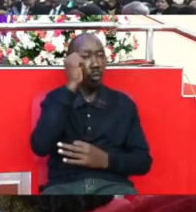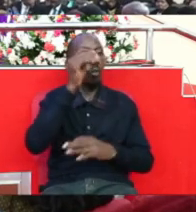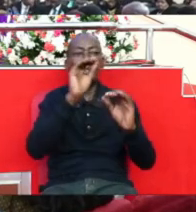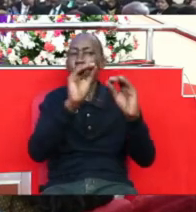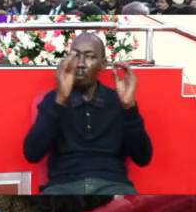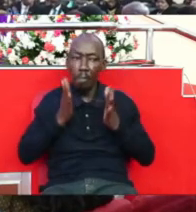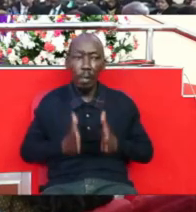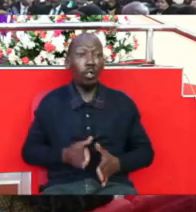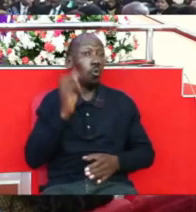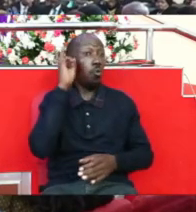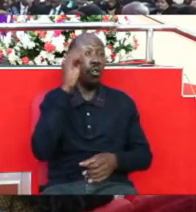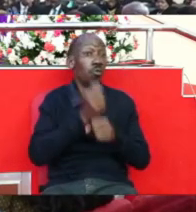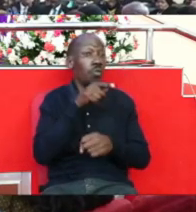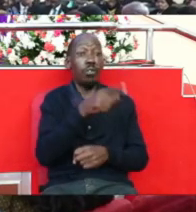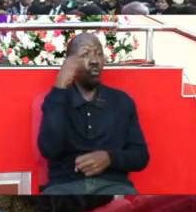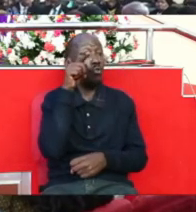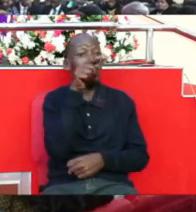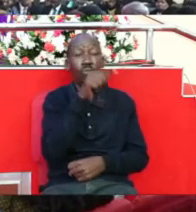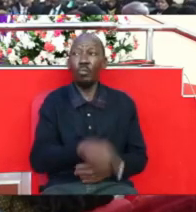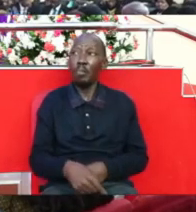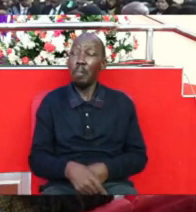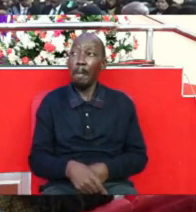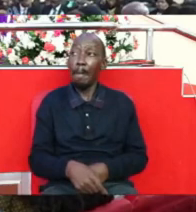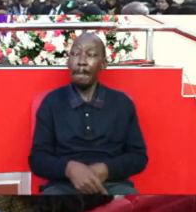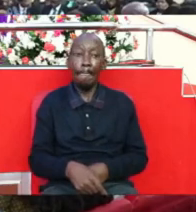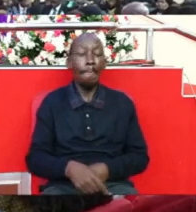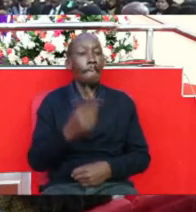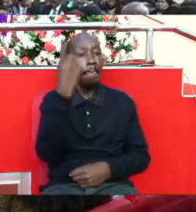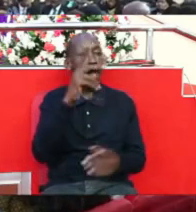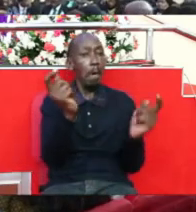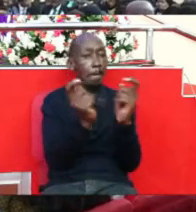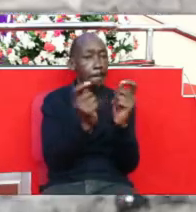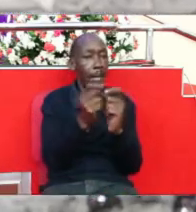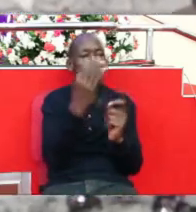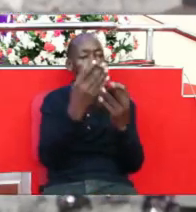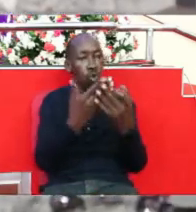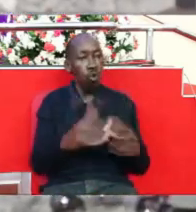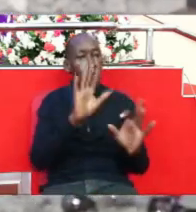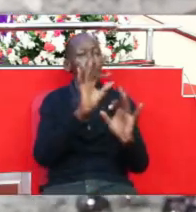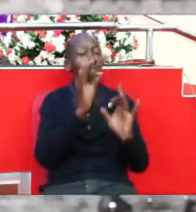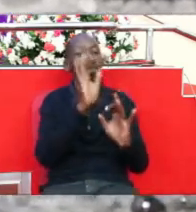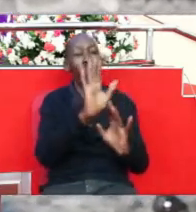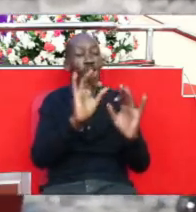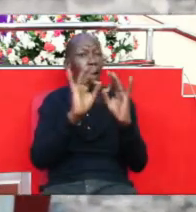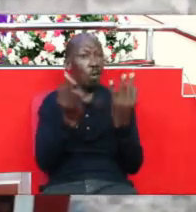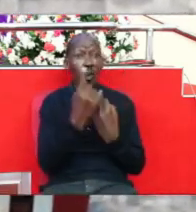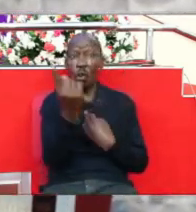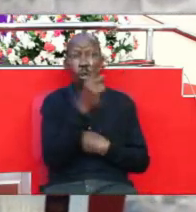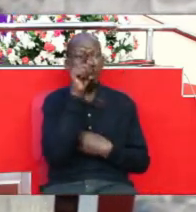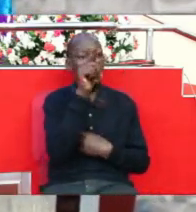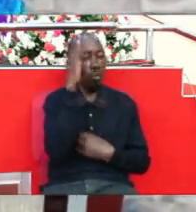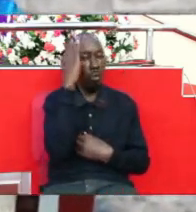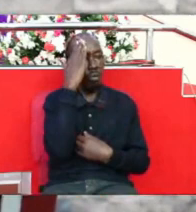nobody will do it for you. Kwa sababu hakuna mtu atafanya kwa niaba yako. The pain of losing your family, only you who knows. Uchungu wa